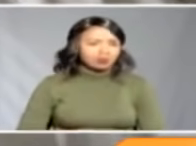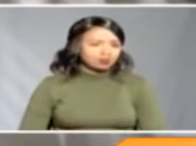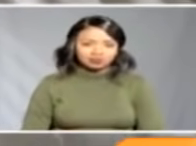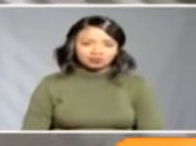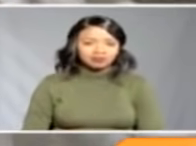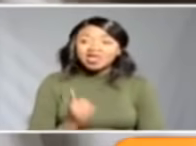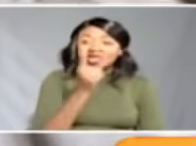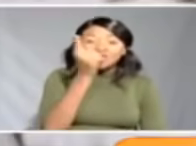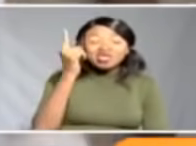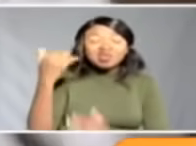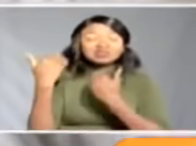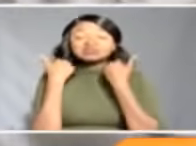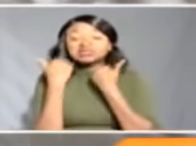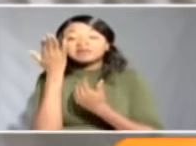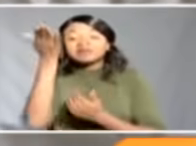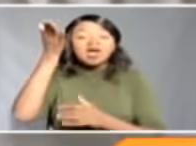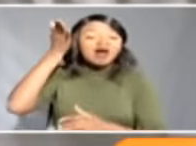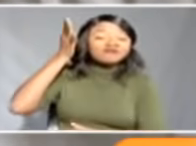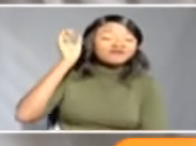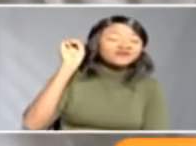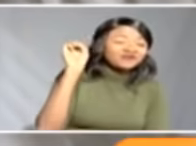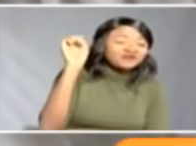Wao analala huko chini.